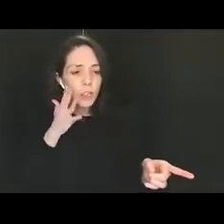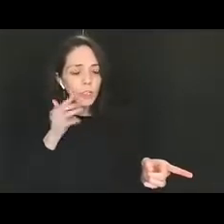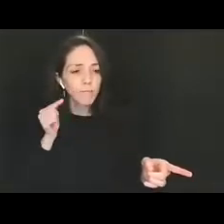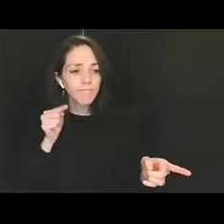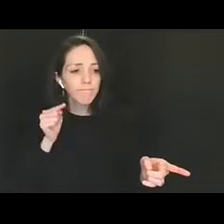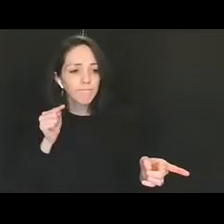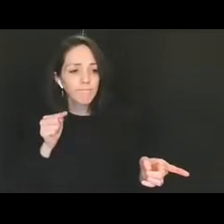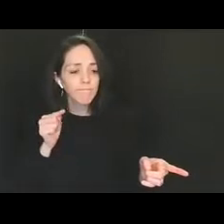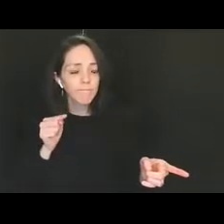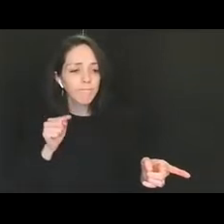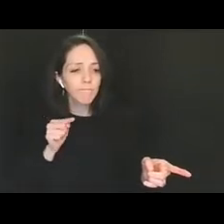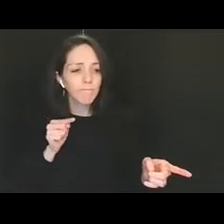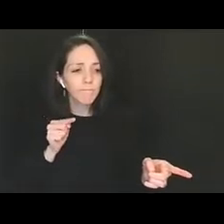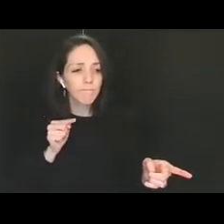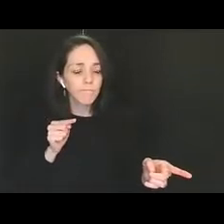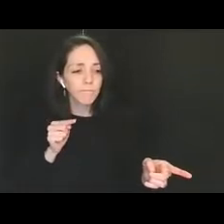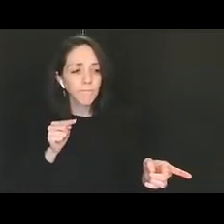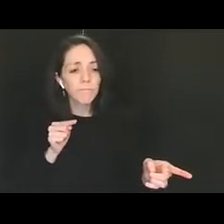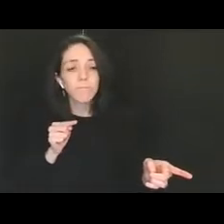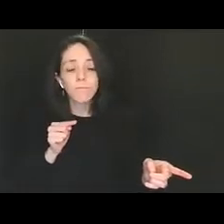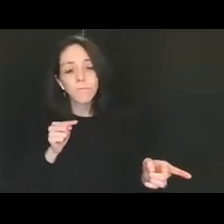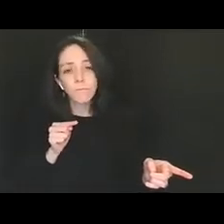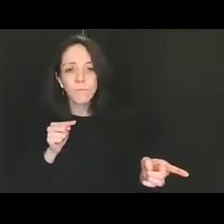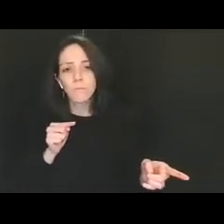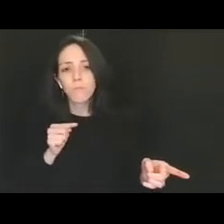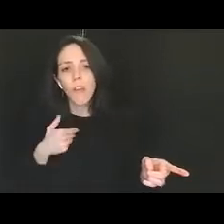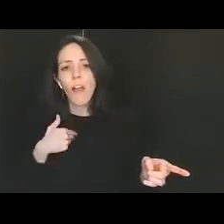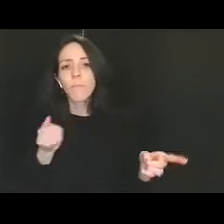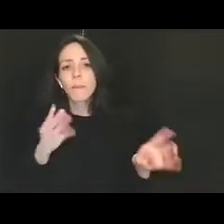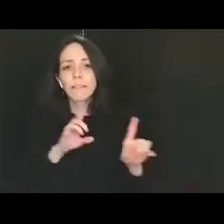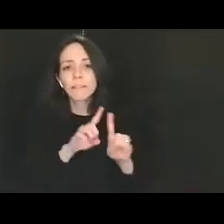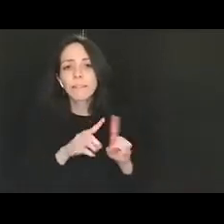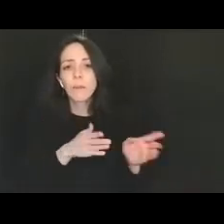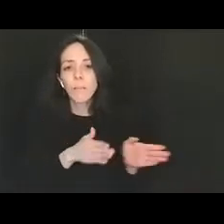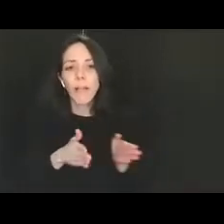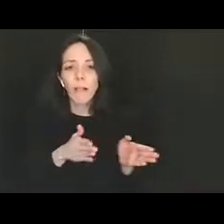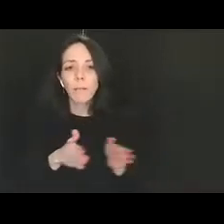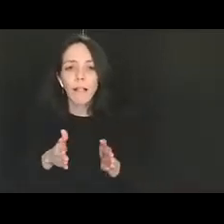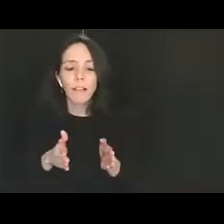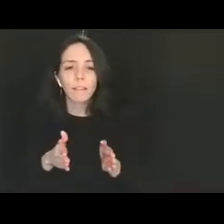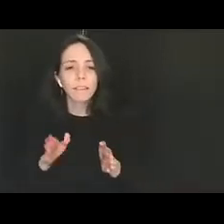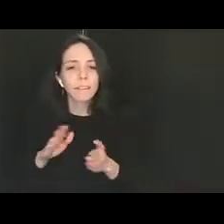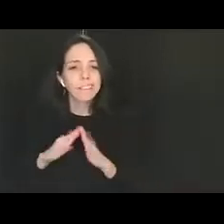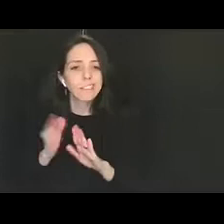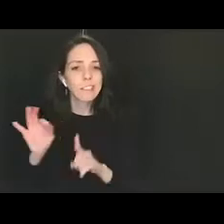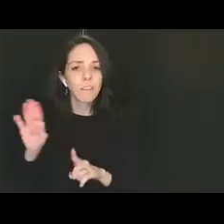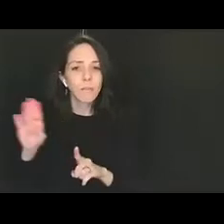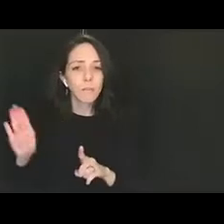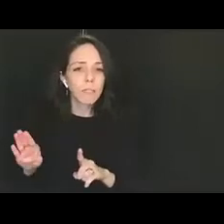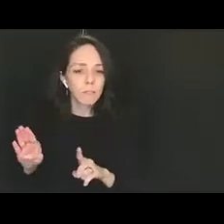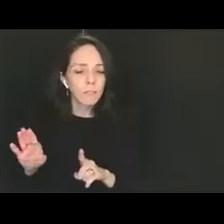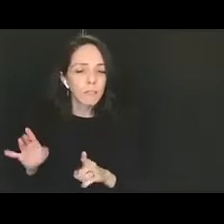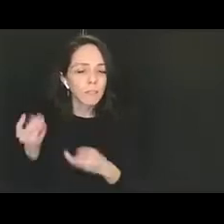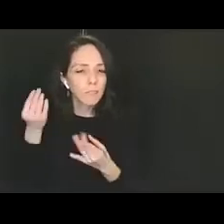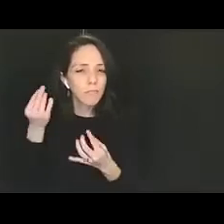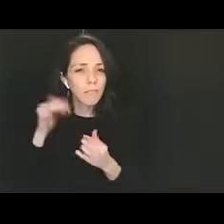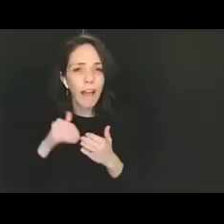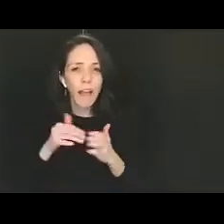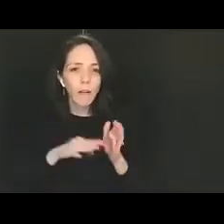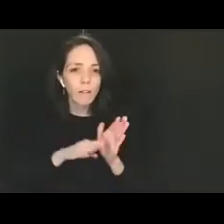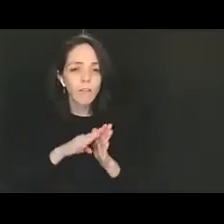there's, two, I guess, Plan B and C, both from the city of Beaverton, have this affordable housing